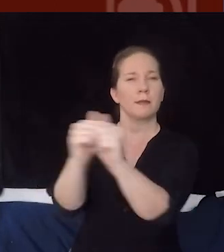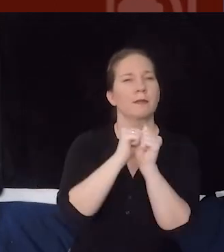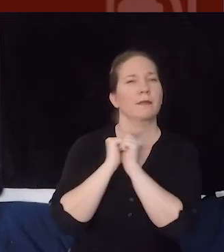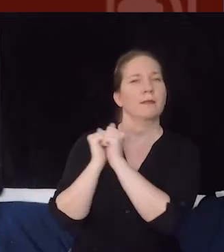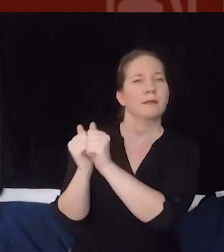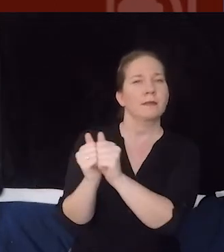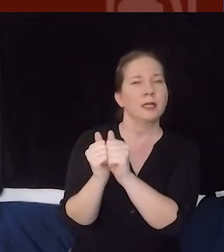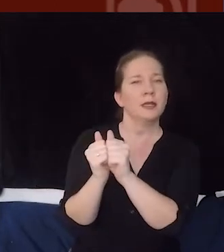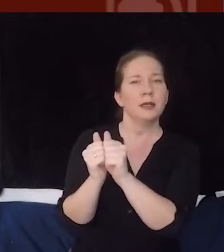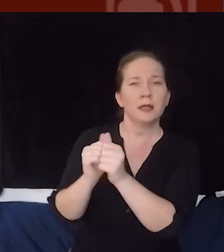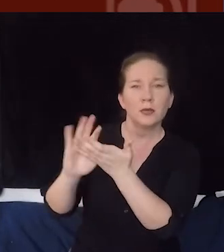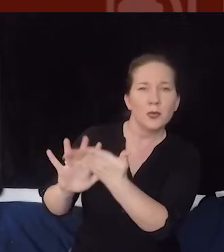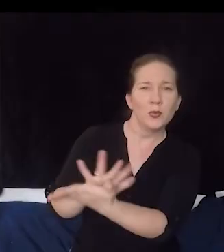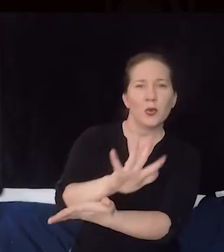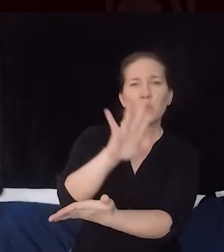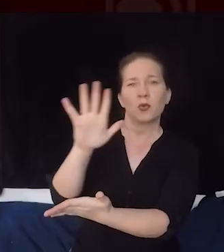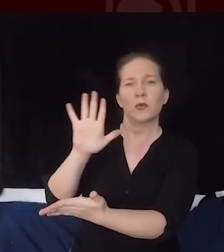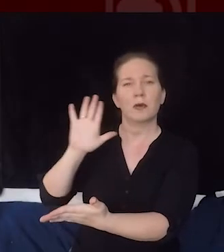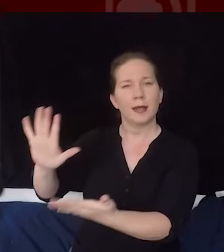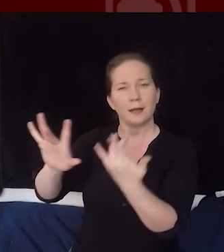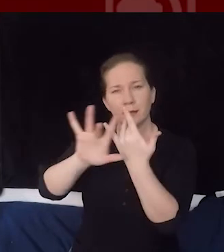their unending